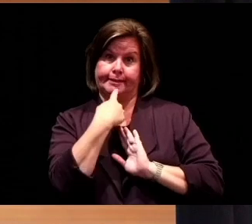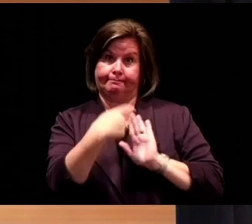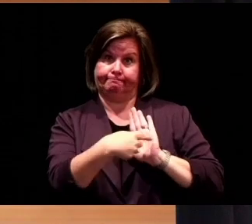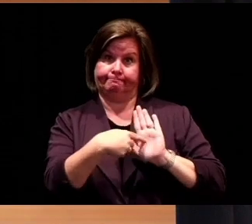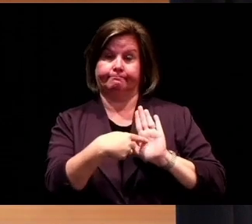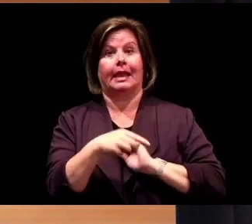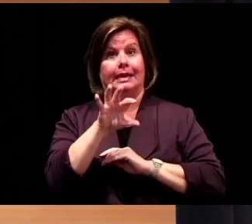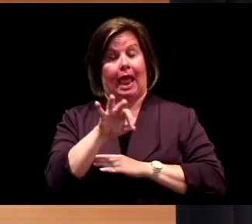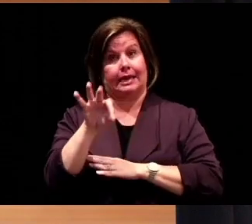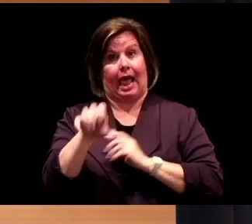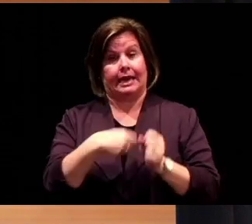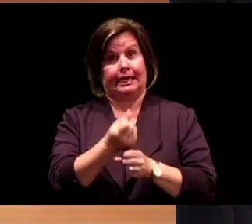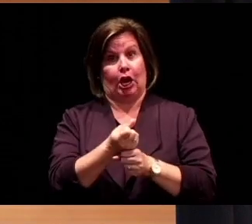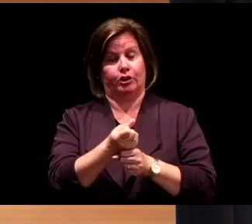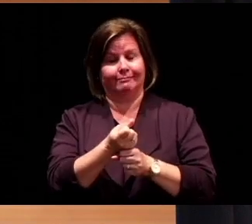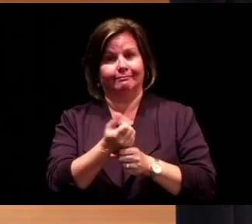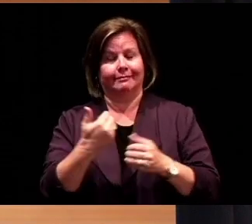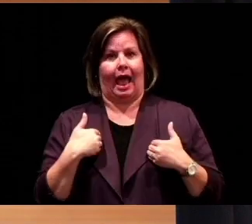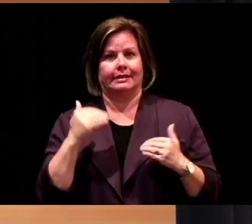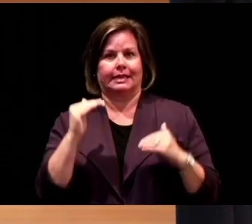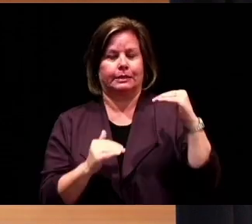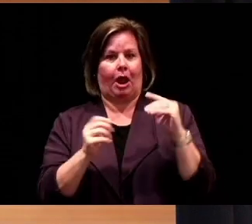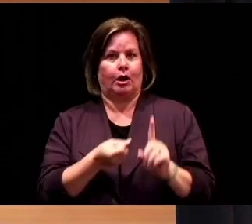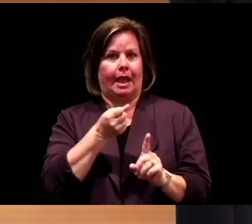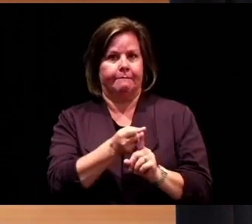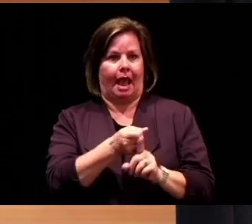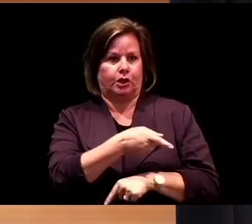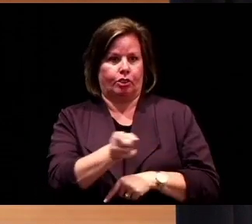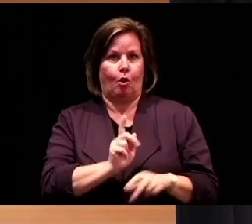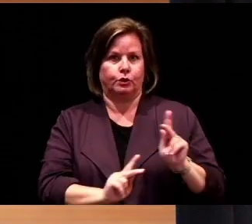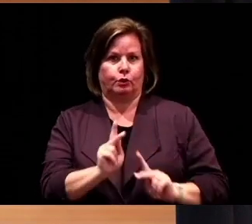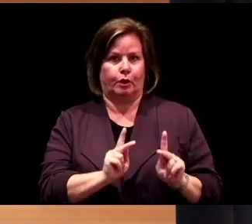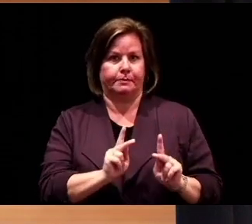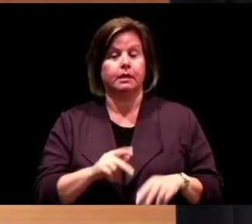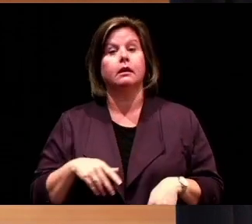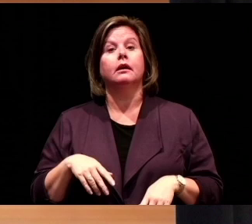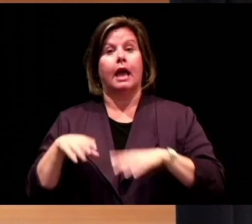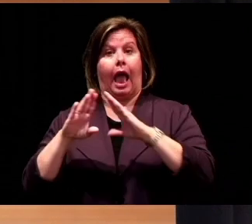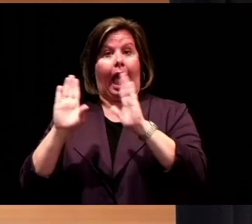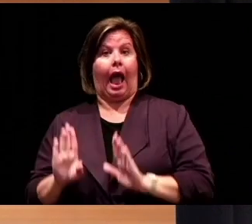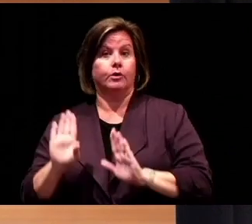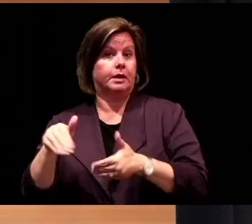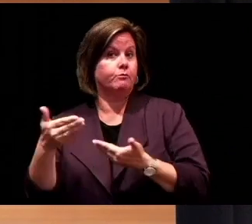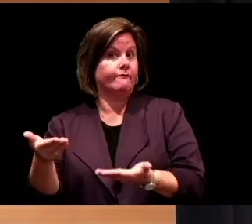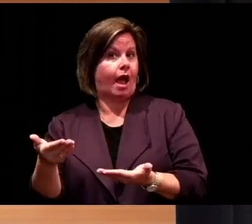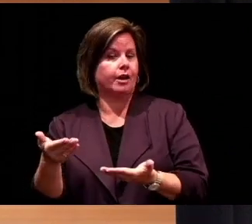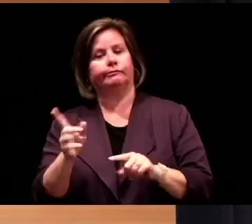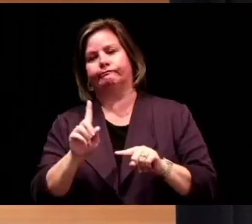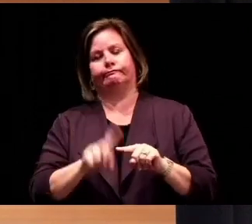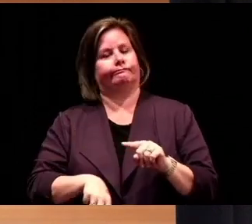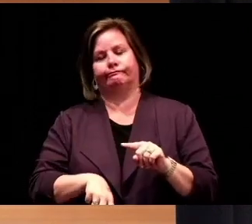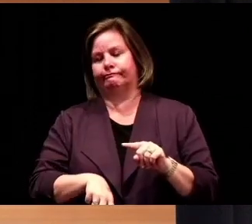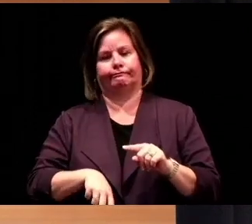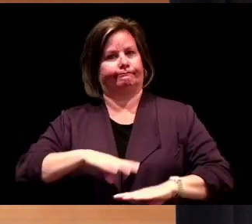is a Connecticut Fair Housing Center versus CoreLogic Rental Solutions. This is a District of